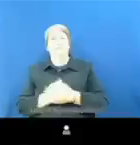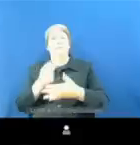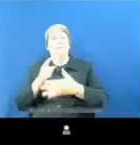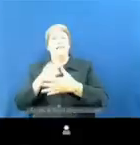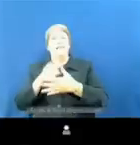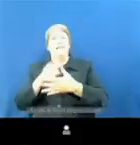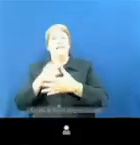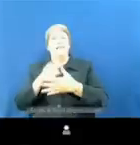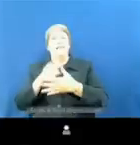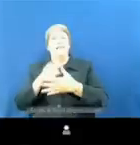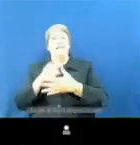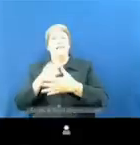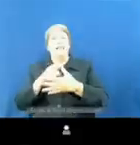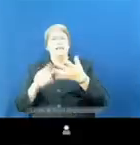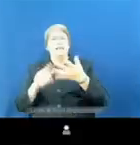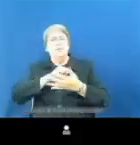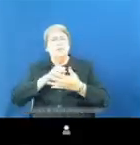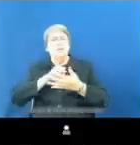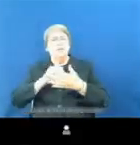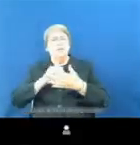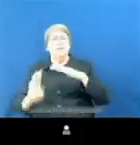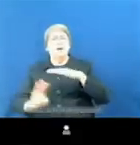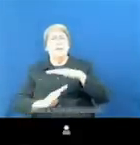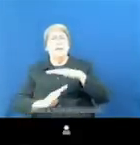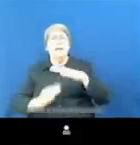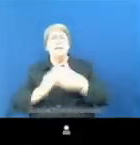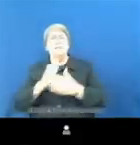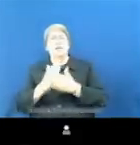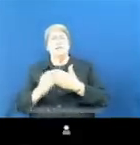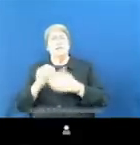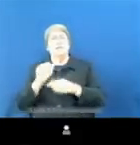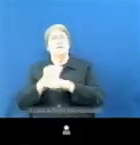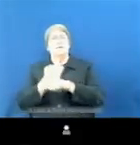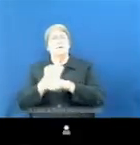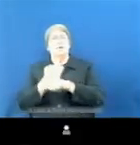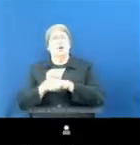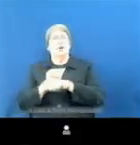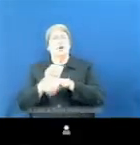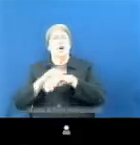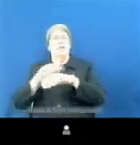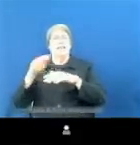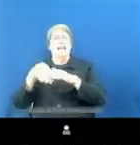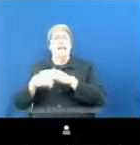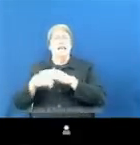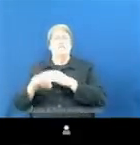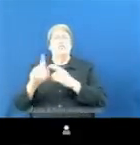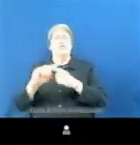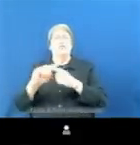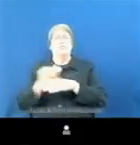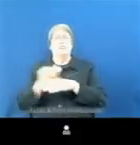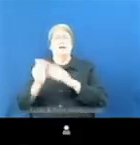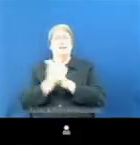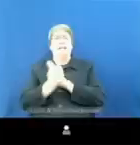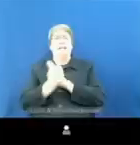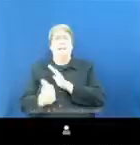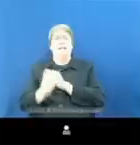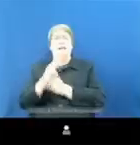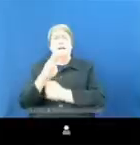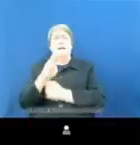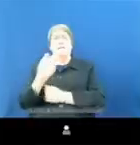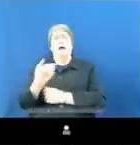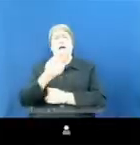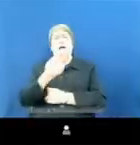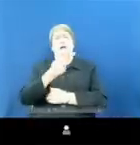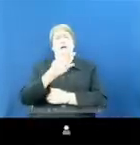assumptions were based on some of the work done on the entry to practice competencies by Wintermatthew and Johnson